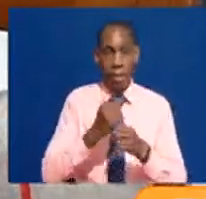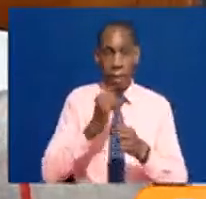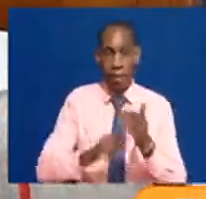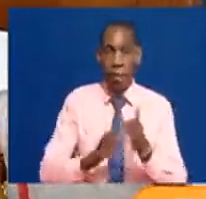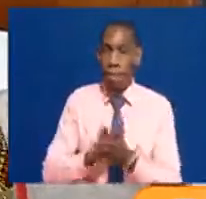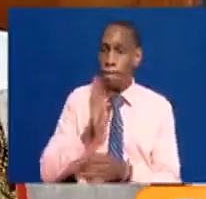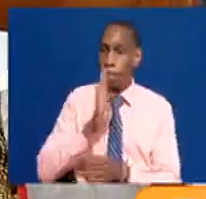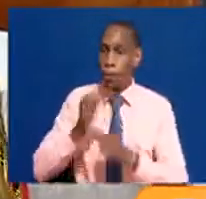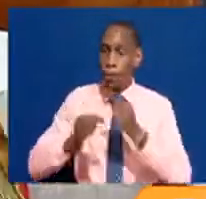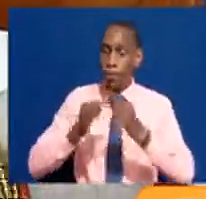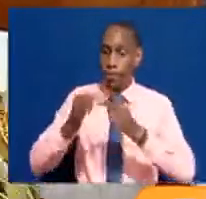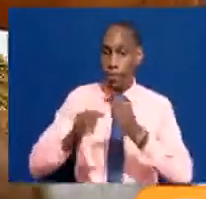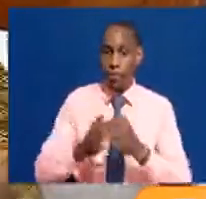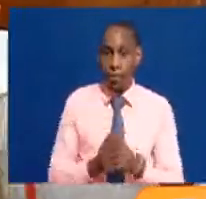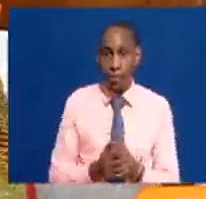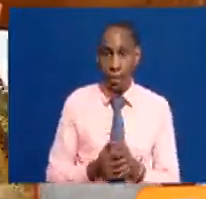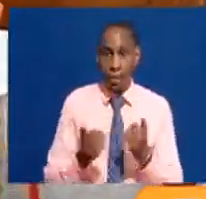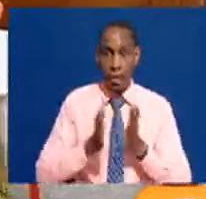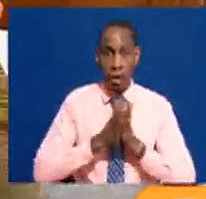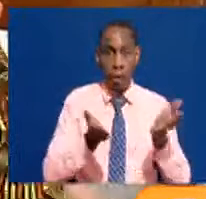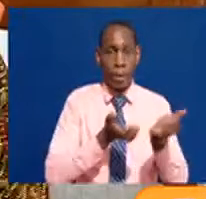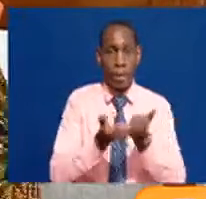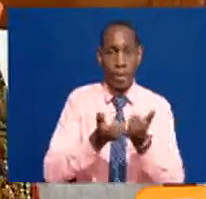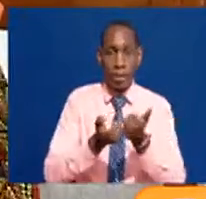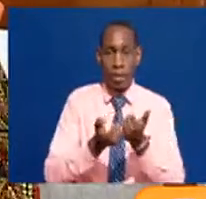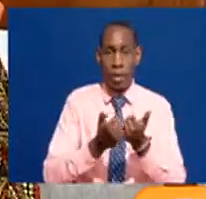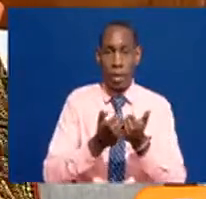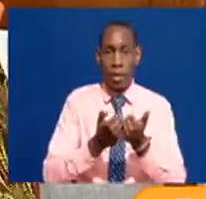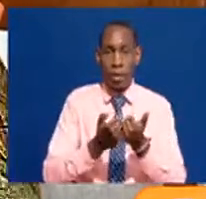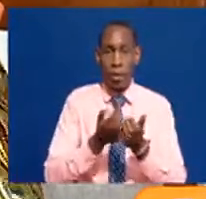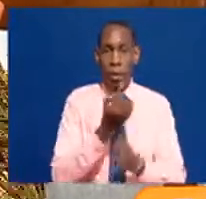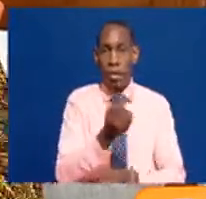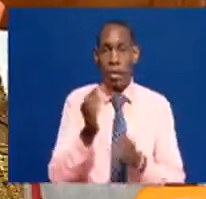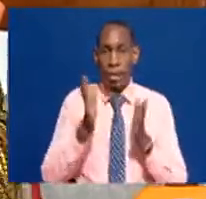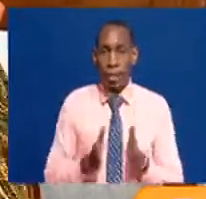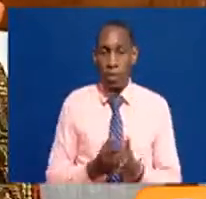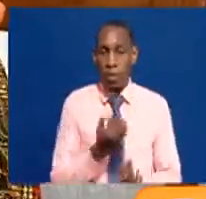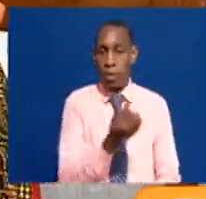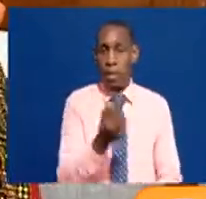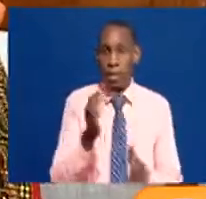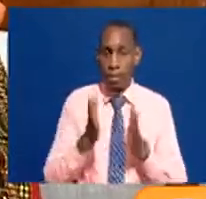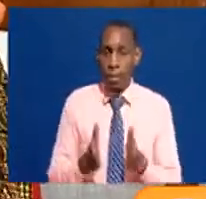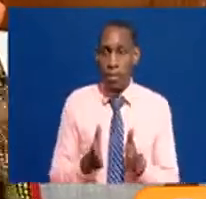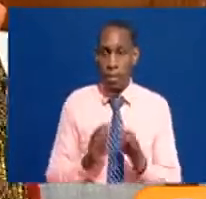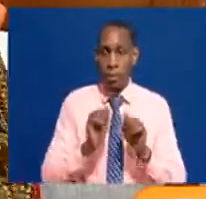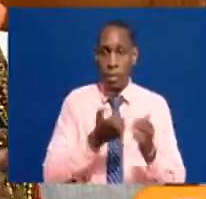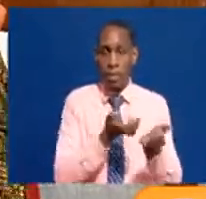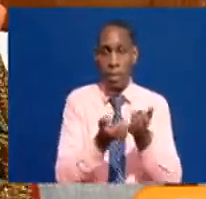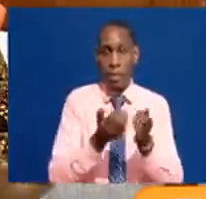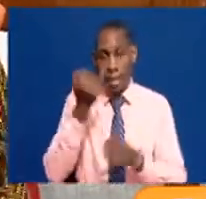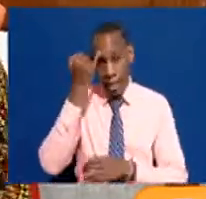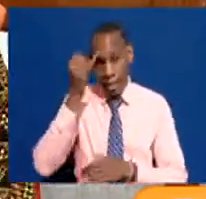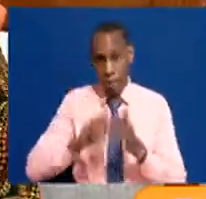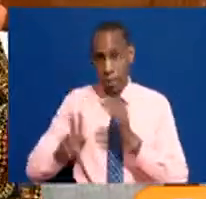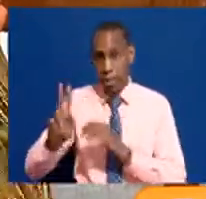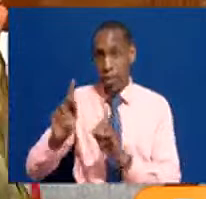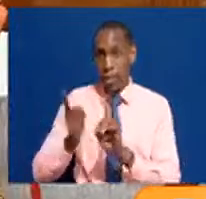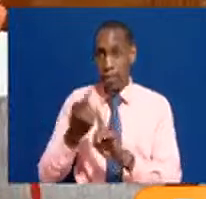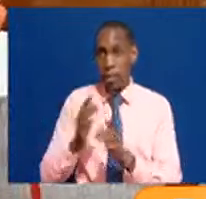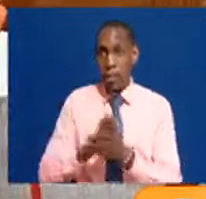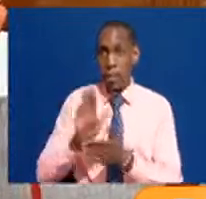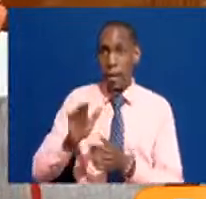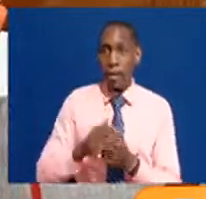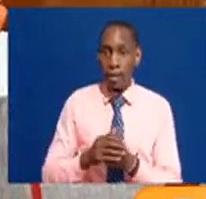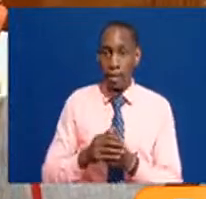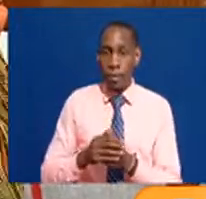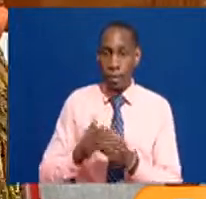go high. So open business out for everyone so that everyone can trade. This idea that Kenya Kwanza, nyinyi ndio